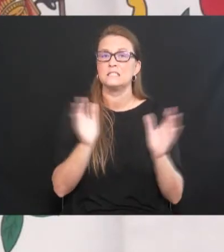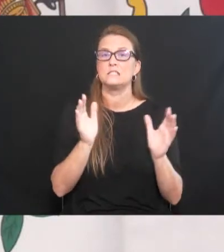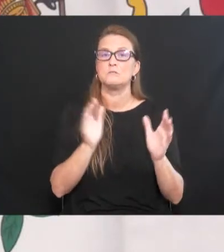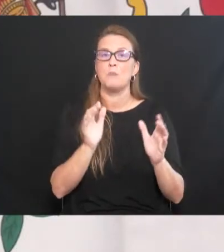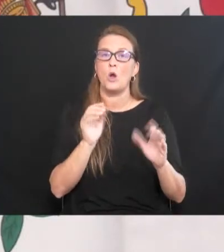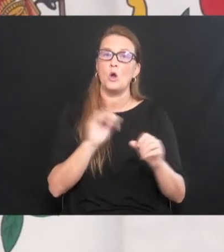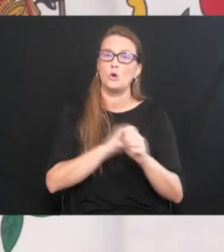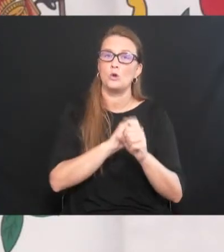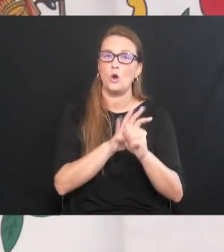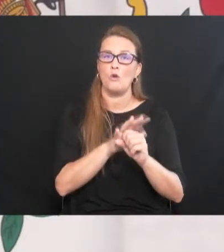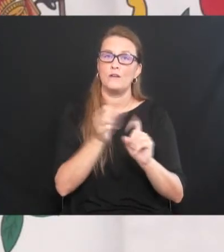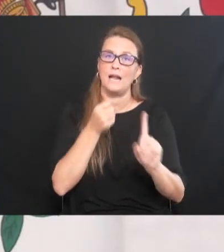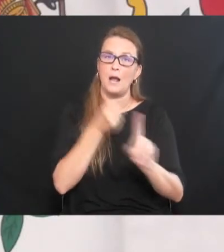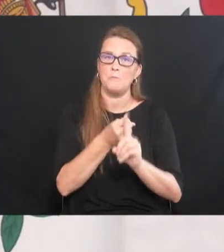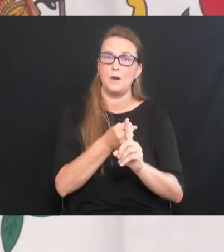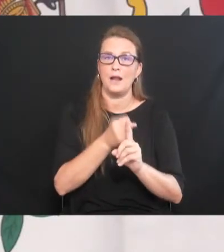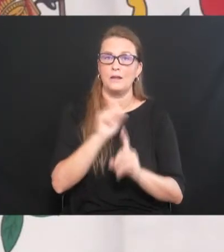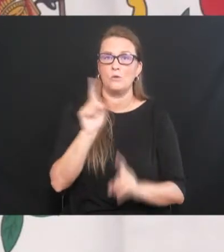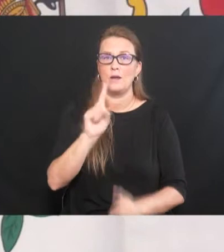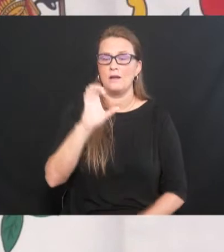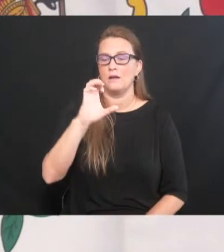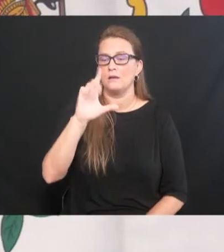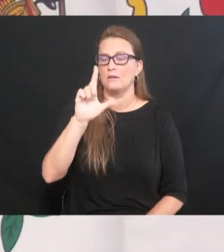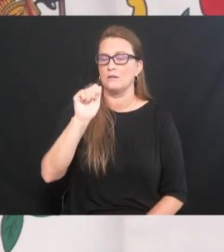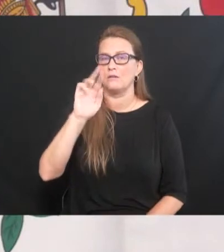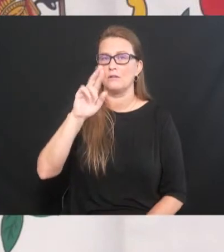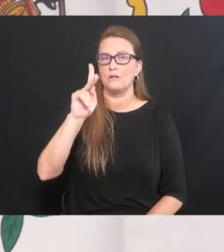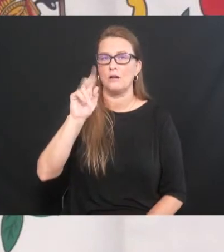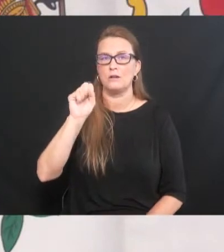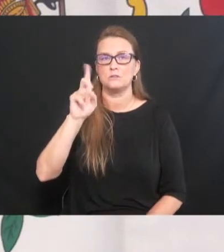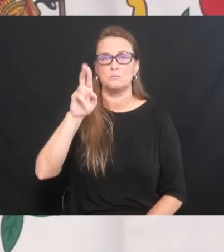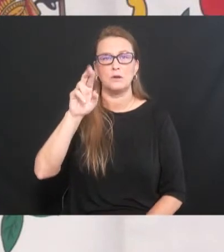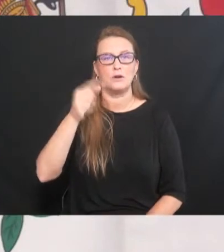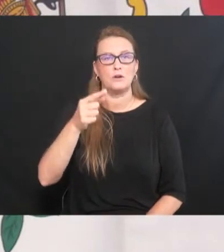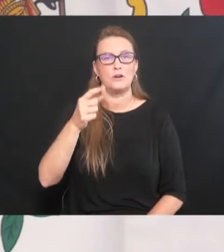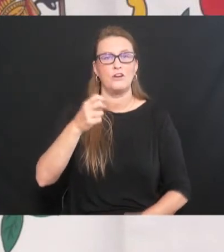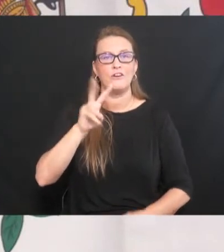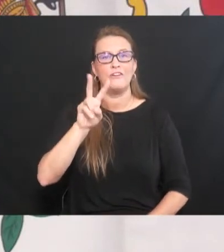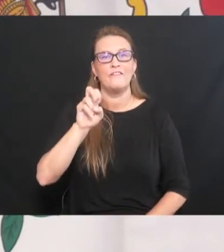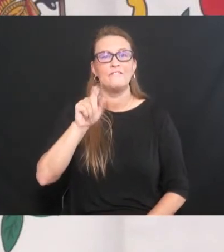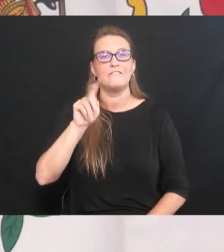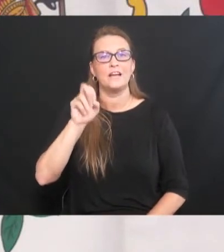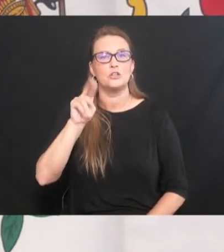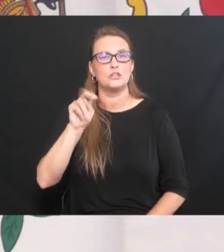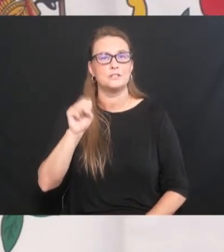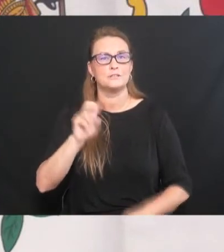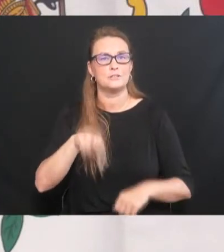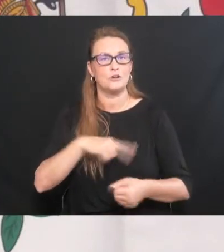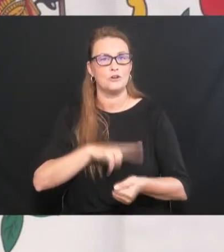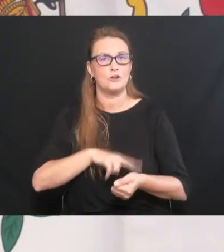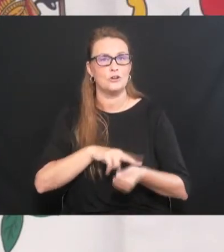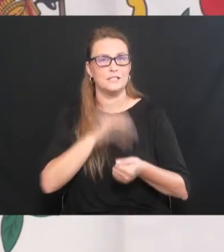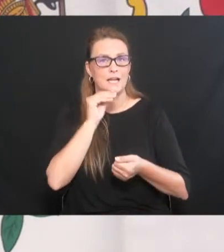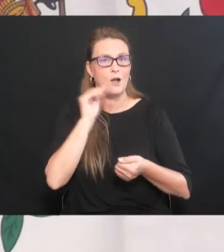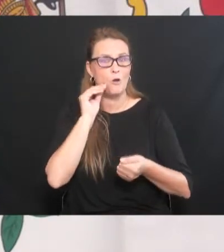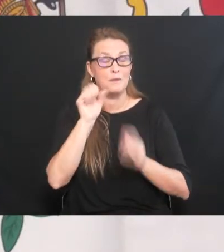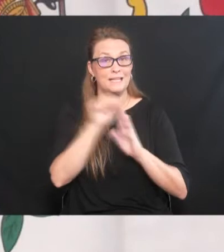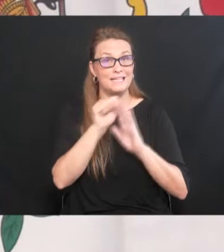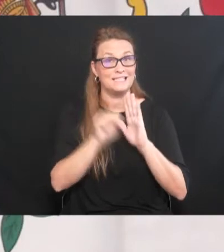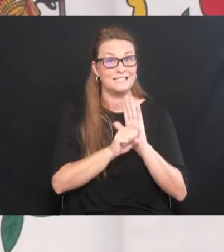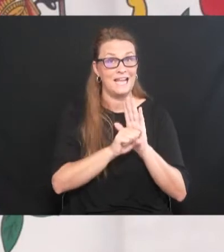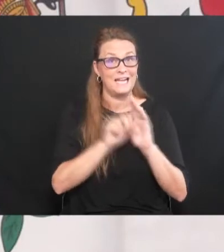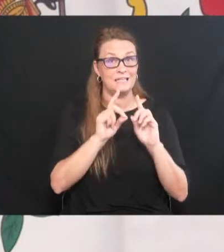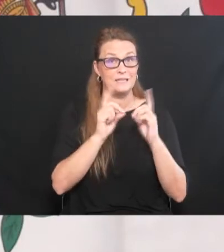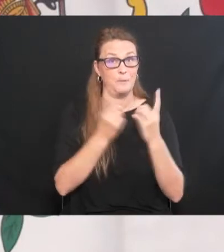the Clarksburg Veterans Nursing Home, and that our State Department of